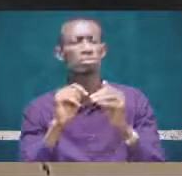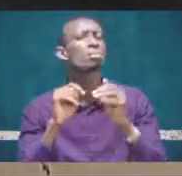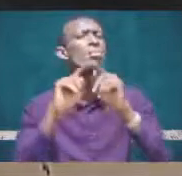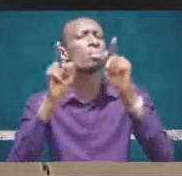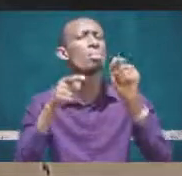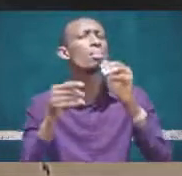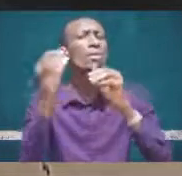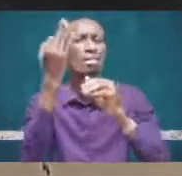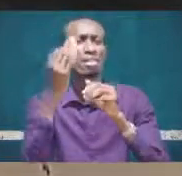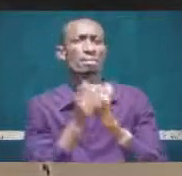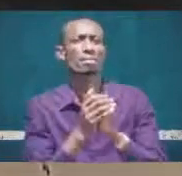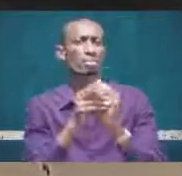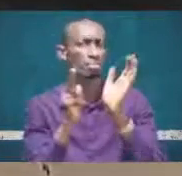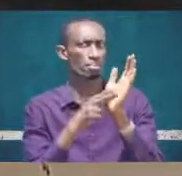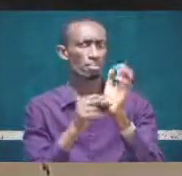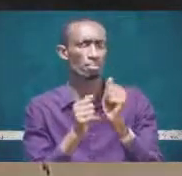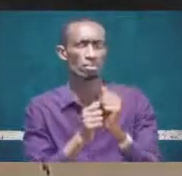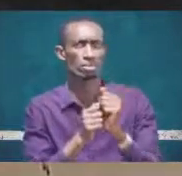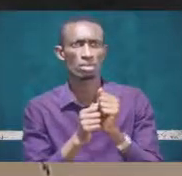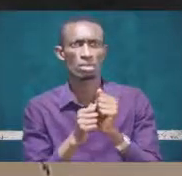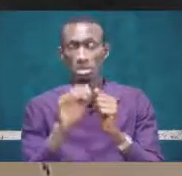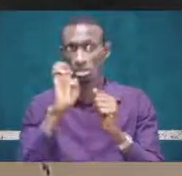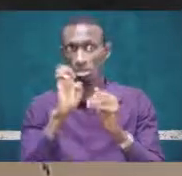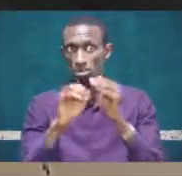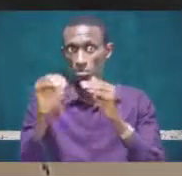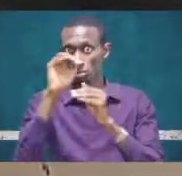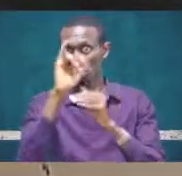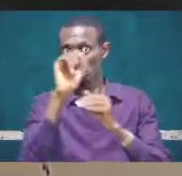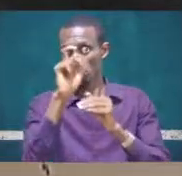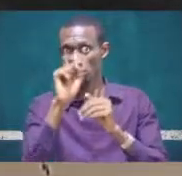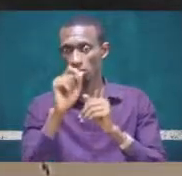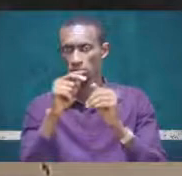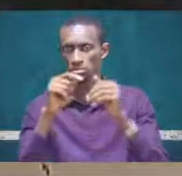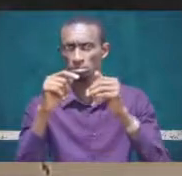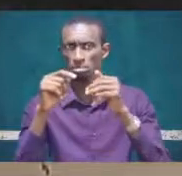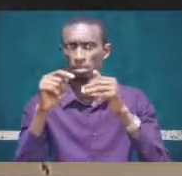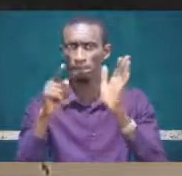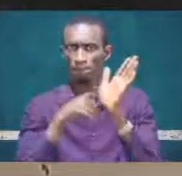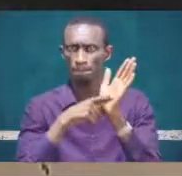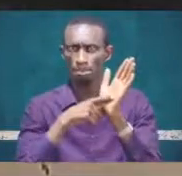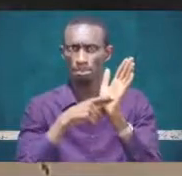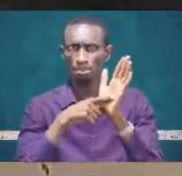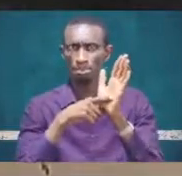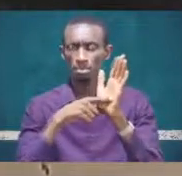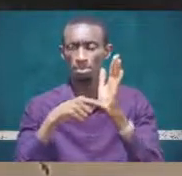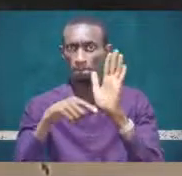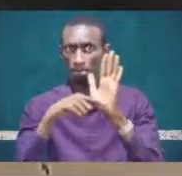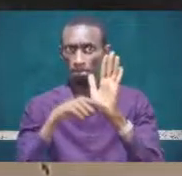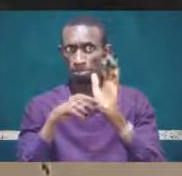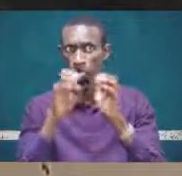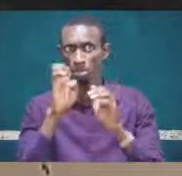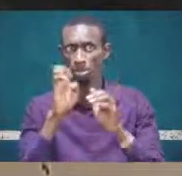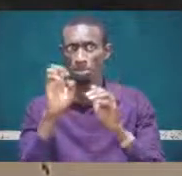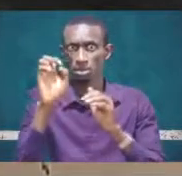you replace sine by e power ix minus e power minus ix divided by